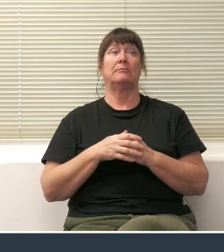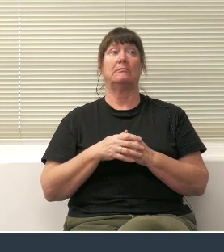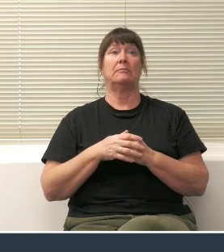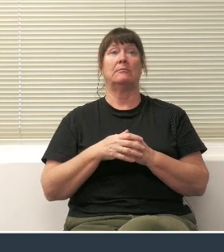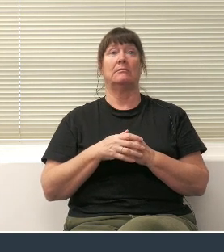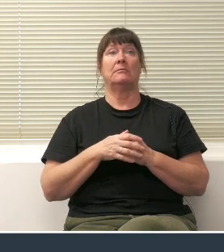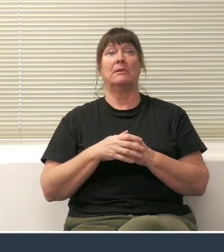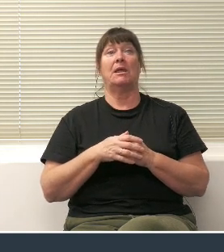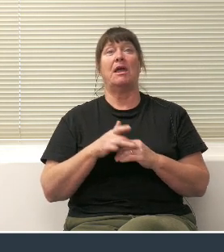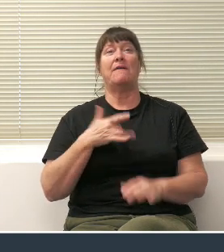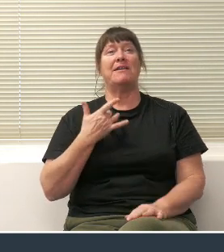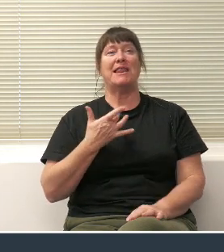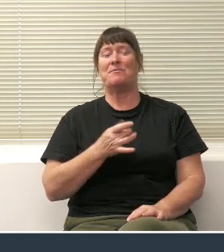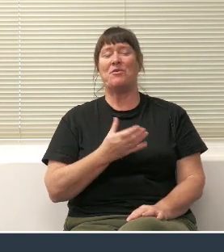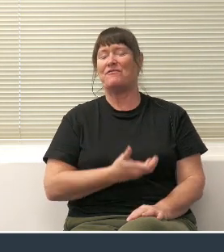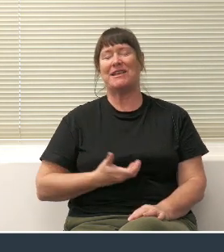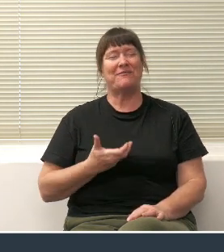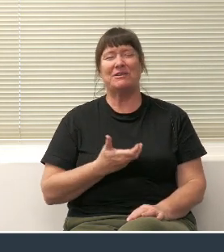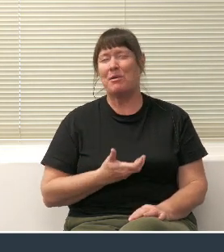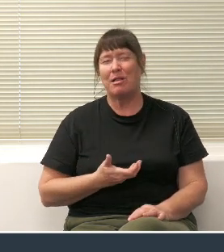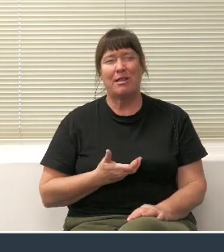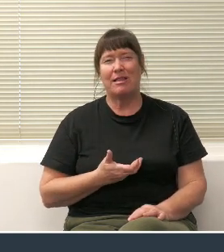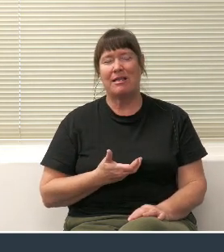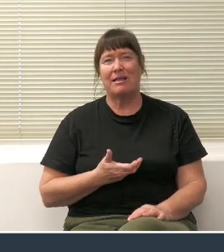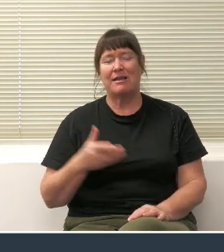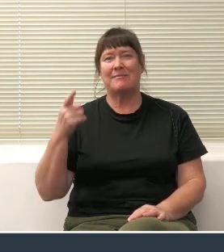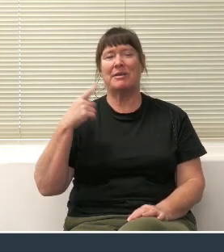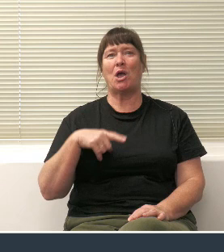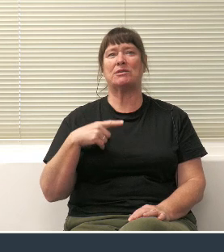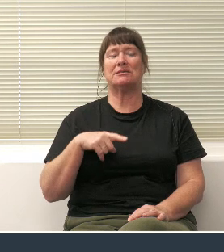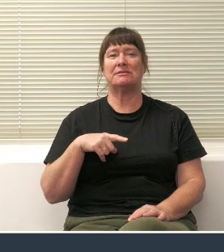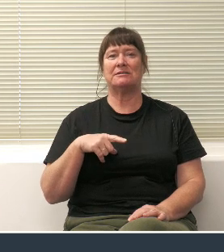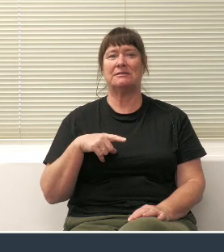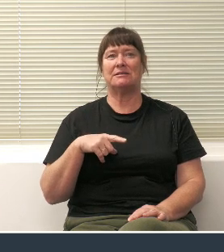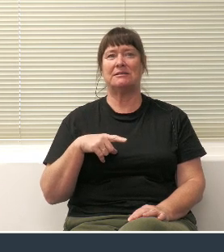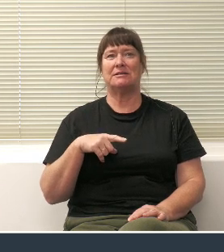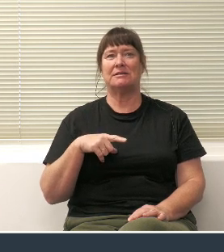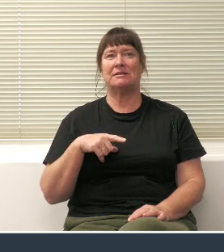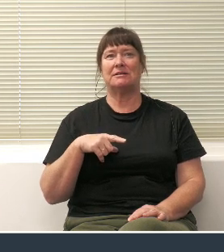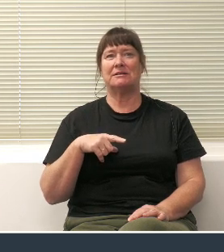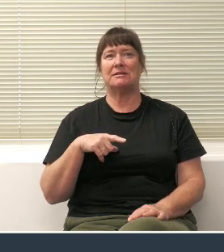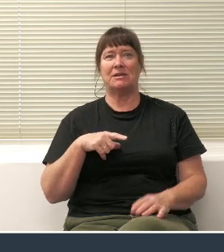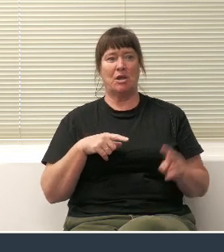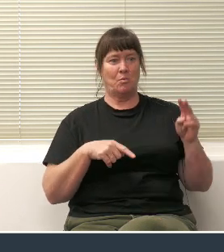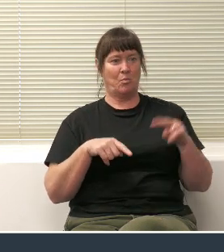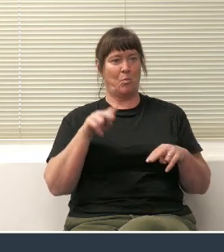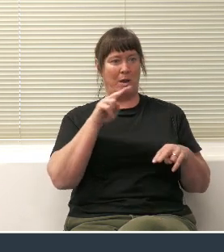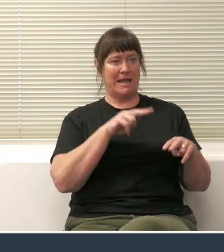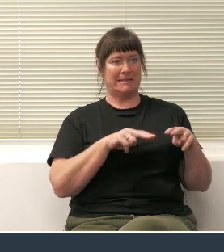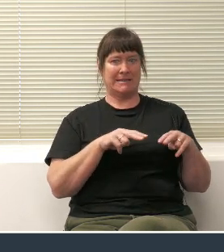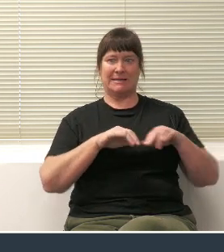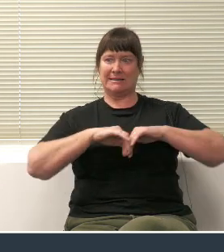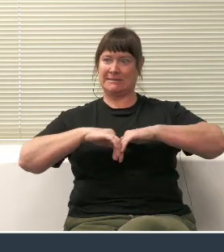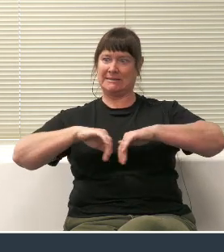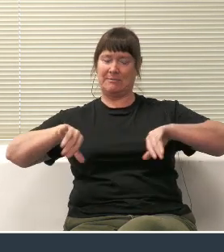have a level of uncomfortability about that because to me it seems that we're assessing this in isolation or in a silo